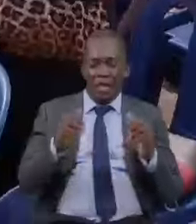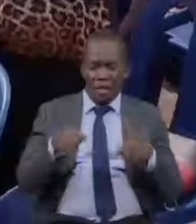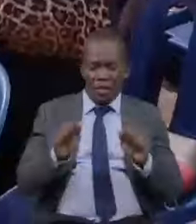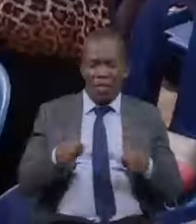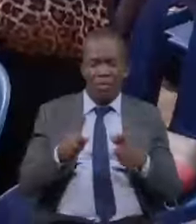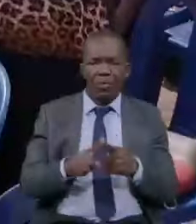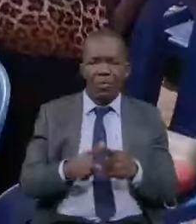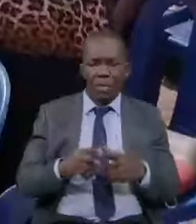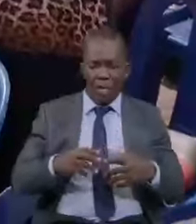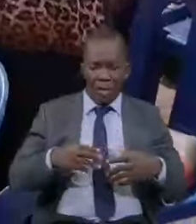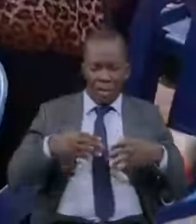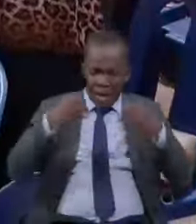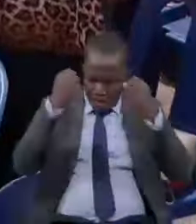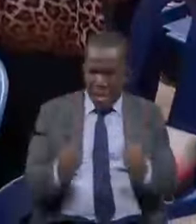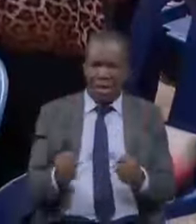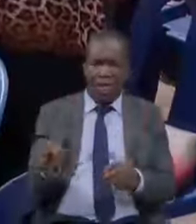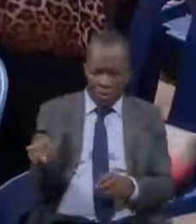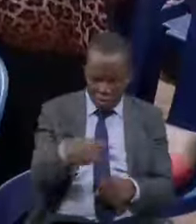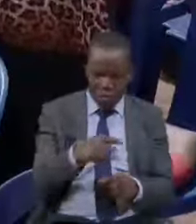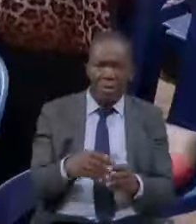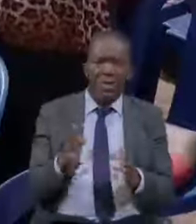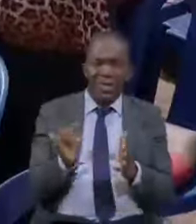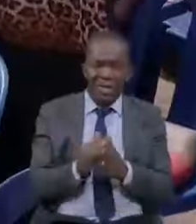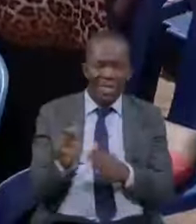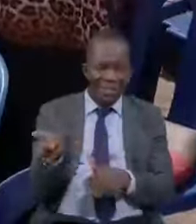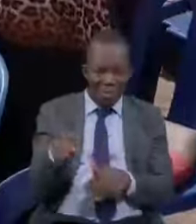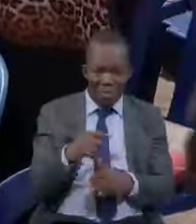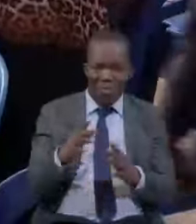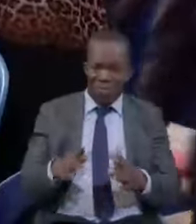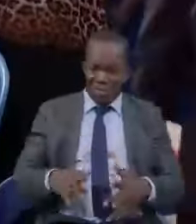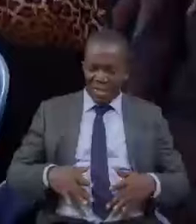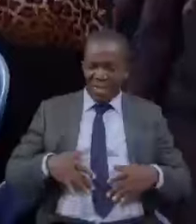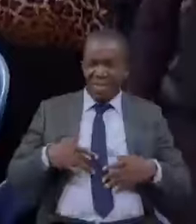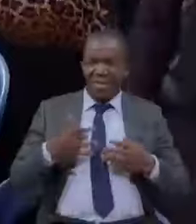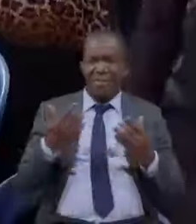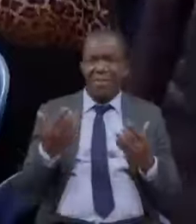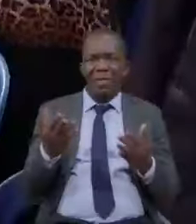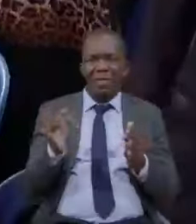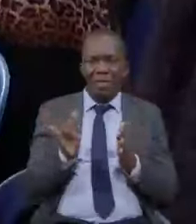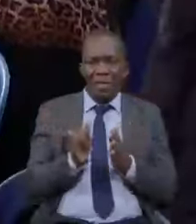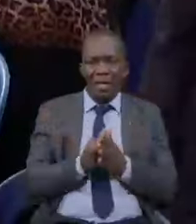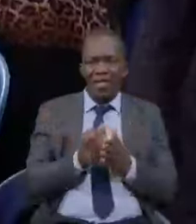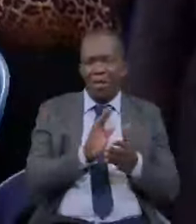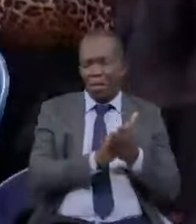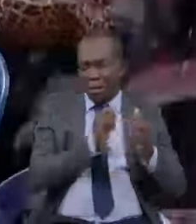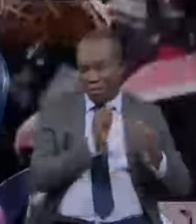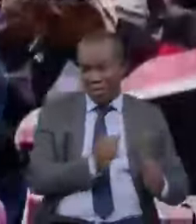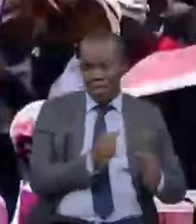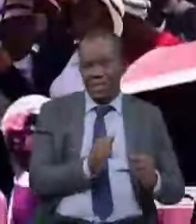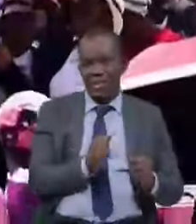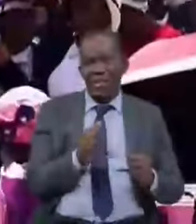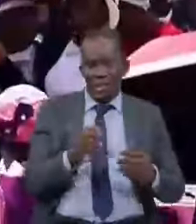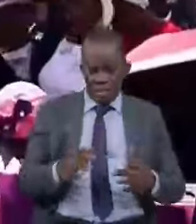that you live a confident life, not self-confident, savior